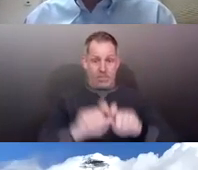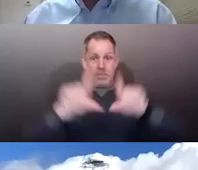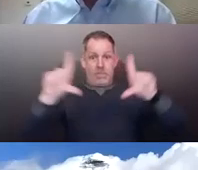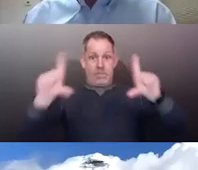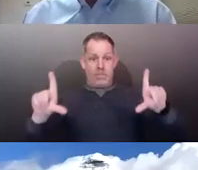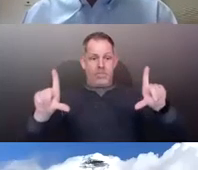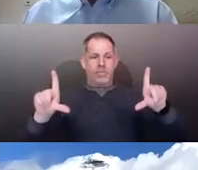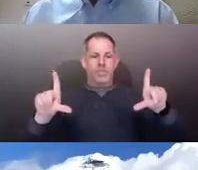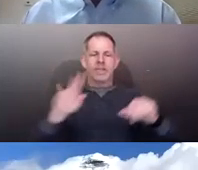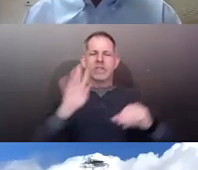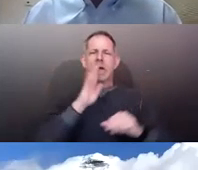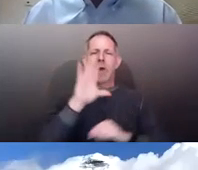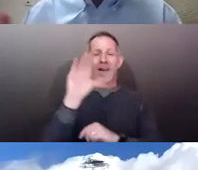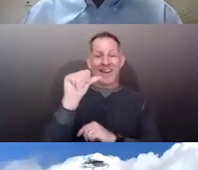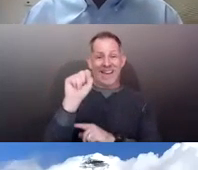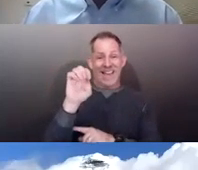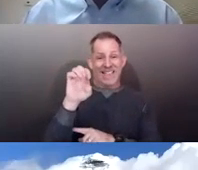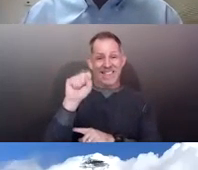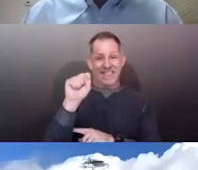cover